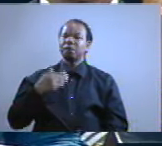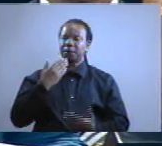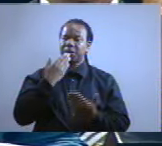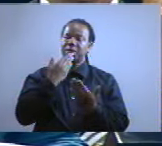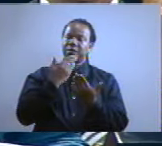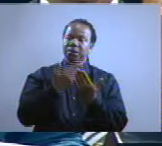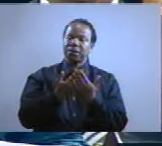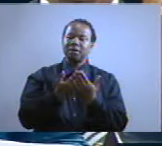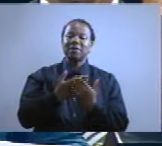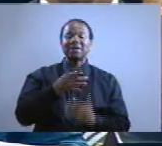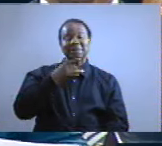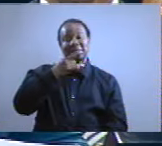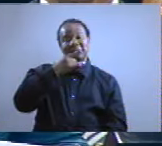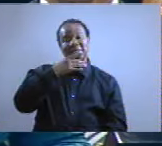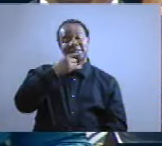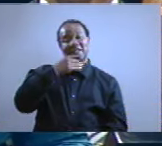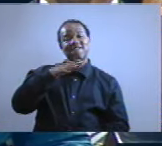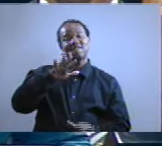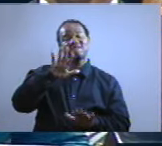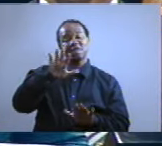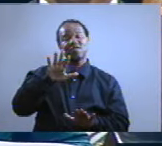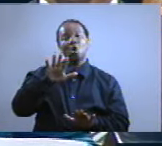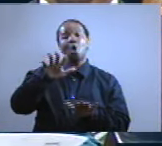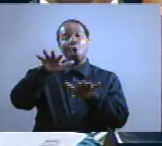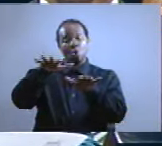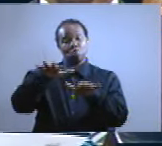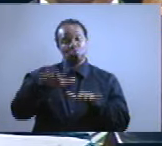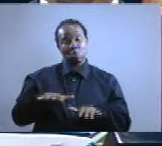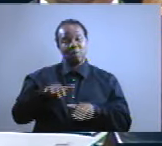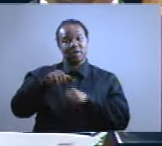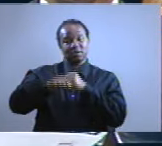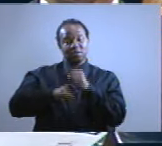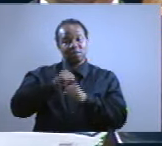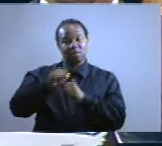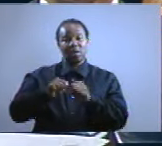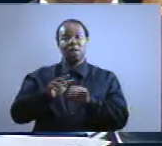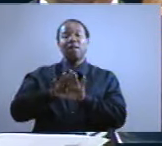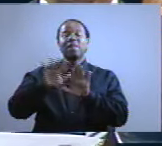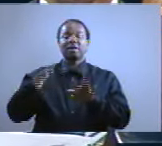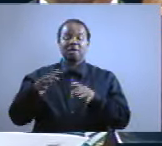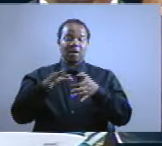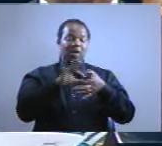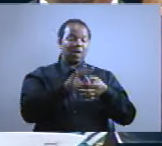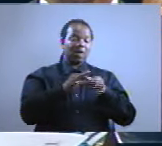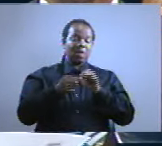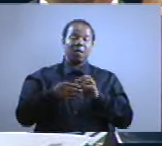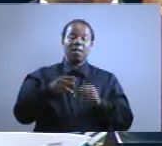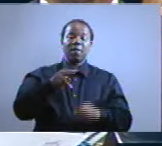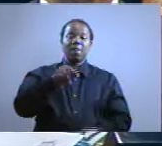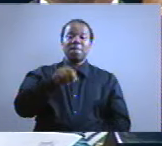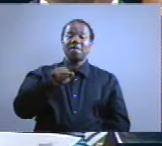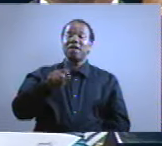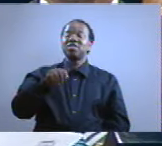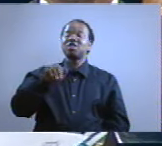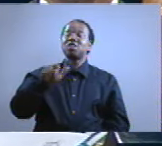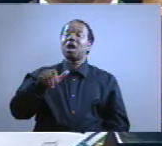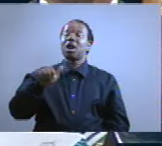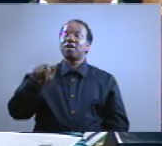on Saturday, the 5th of October 2013, retired Olympic swimmer Natalie Detroit received an